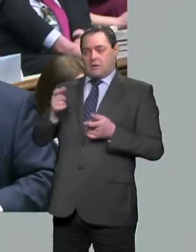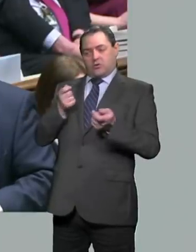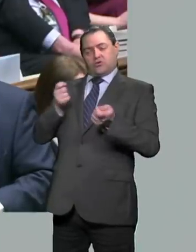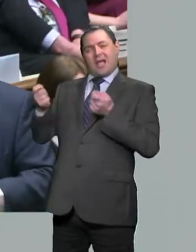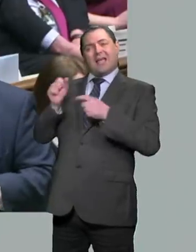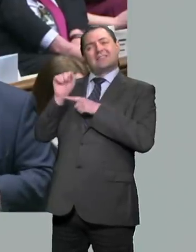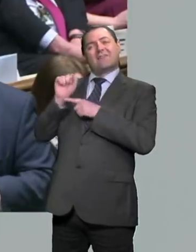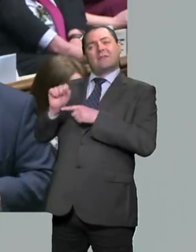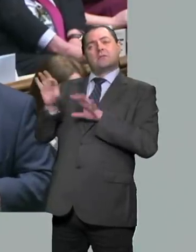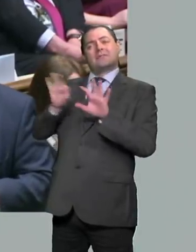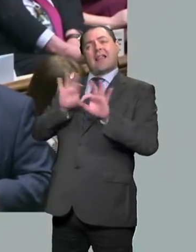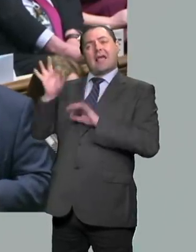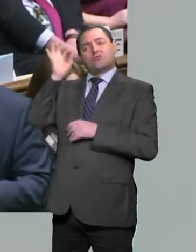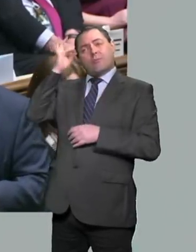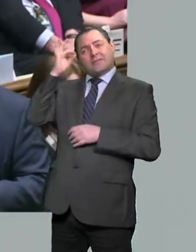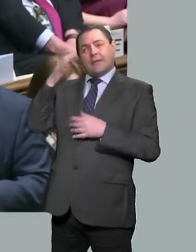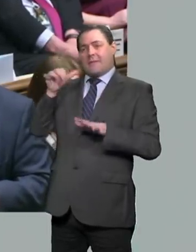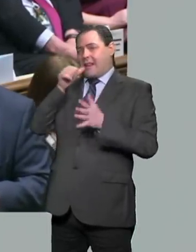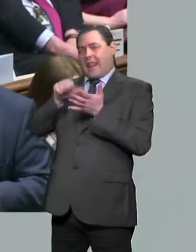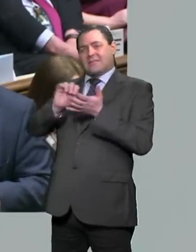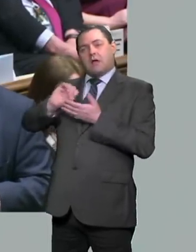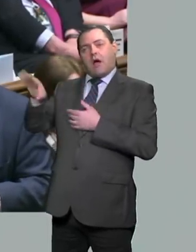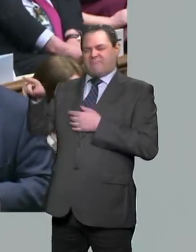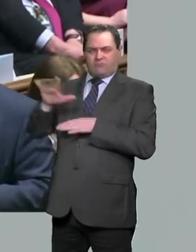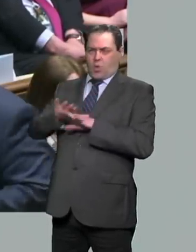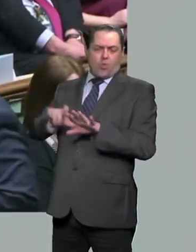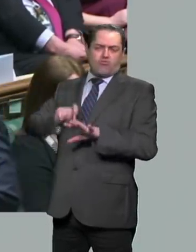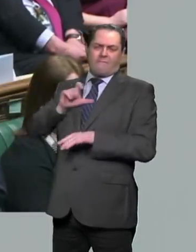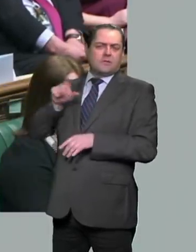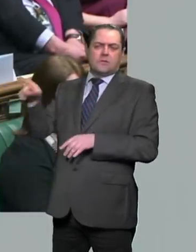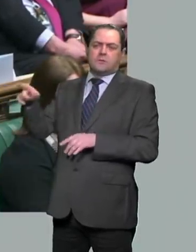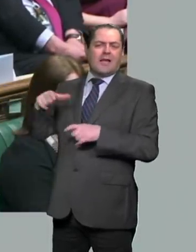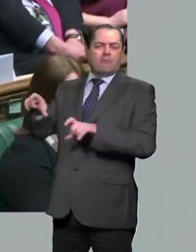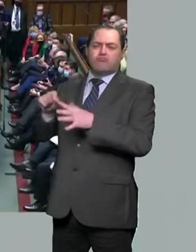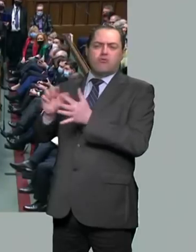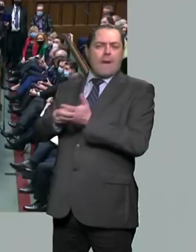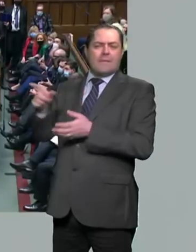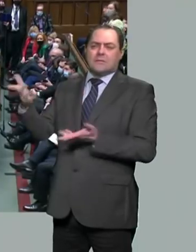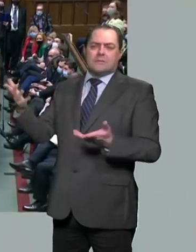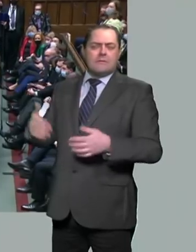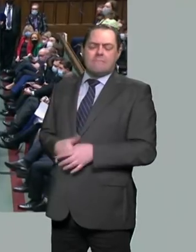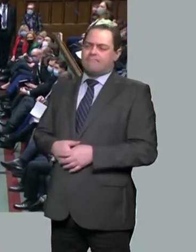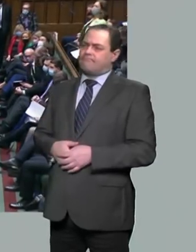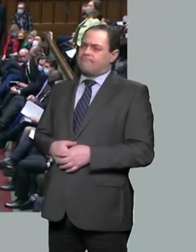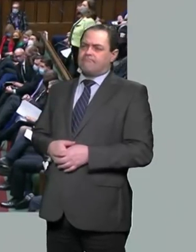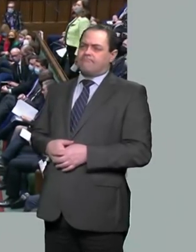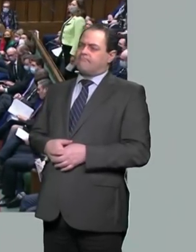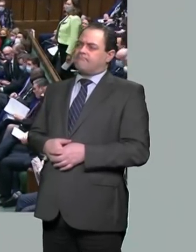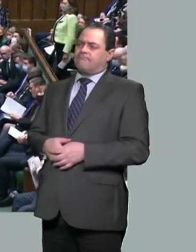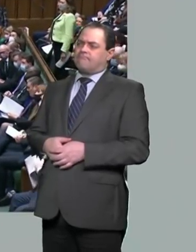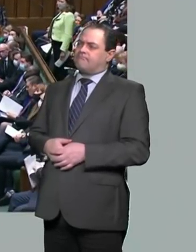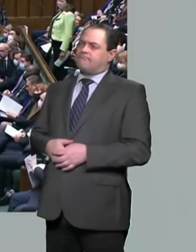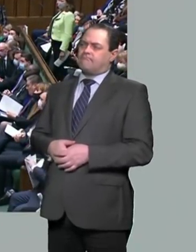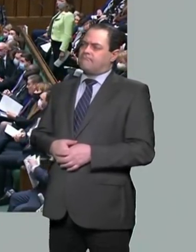Select Committee has submitted a letter of no confidence in him? Prime Minister. Mr. Speaker,